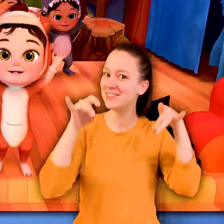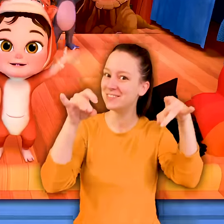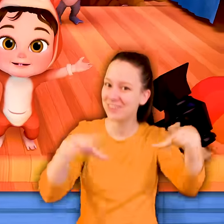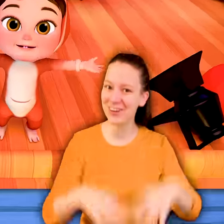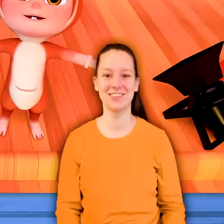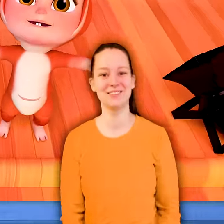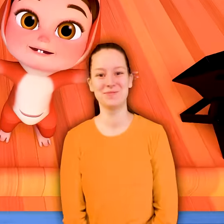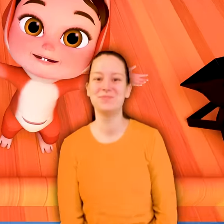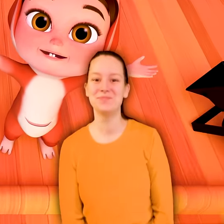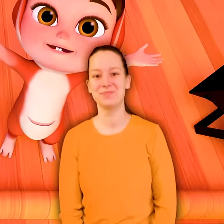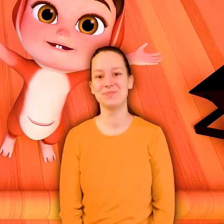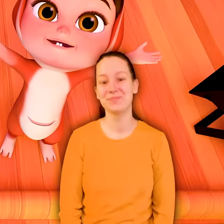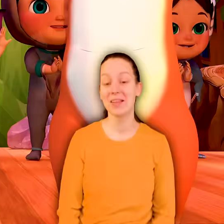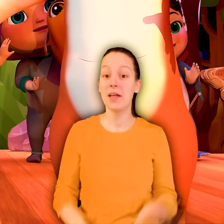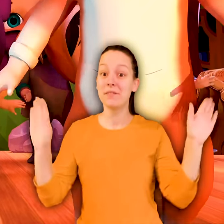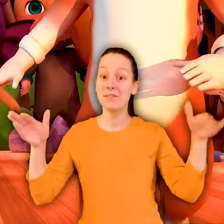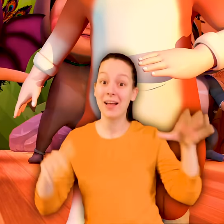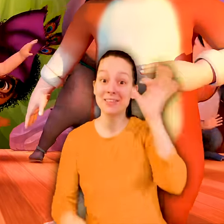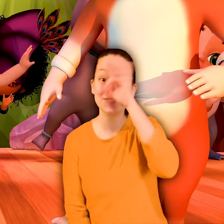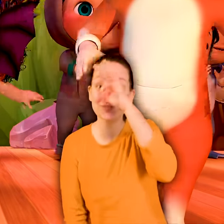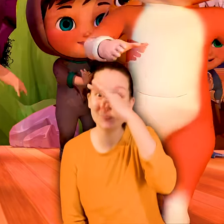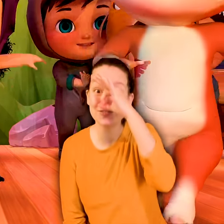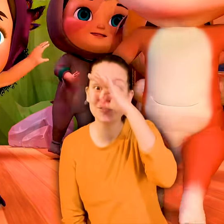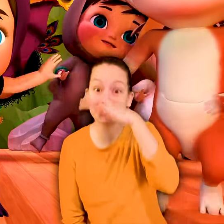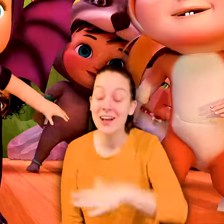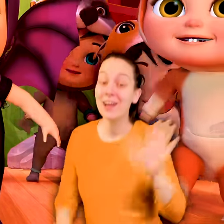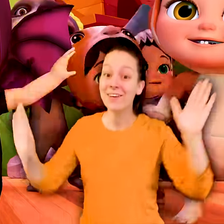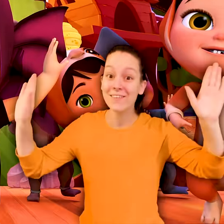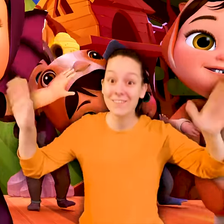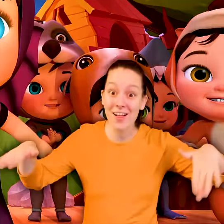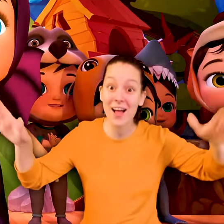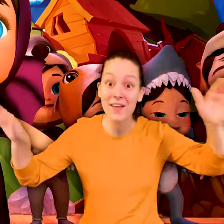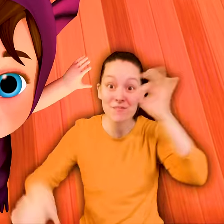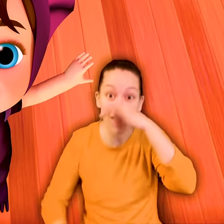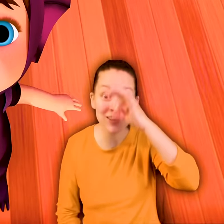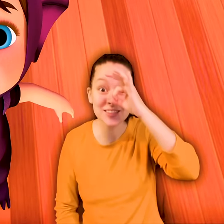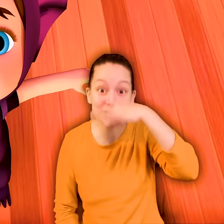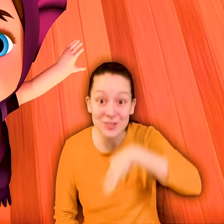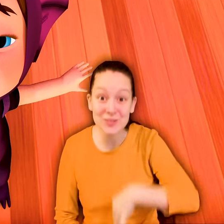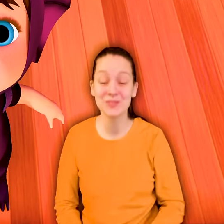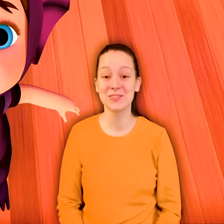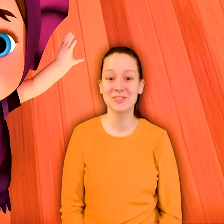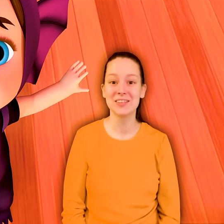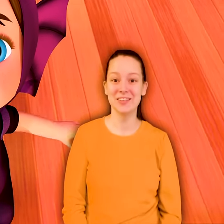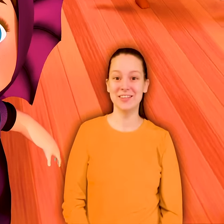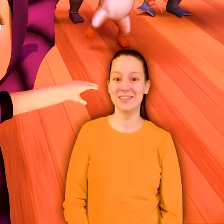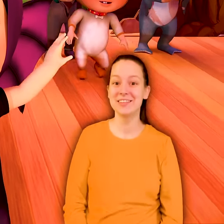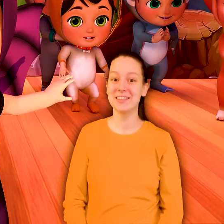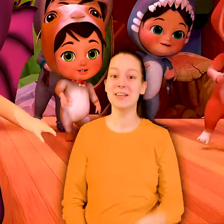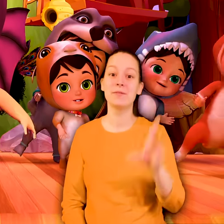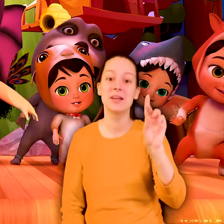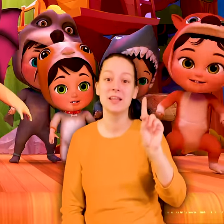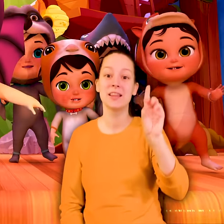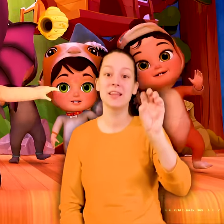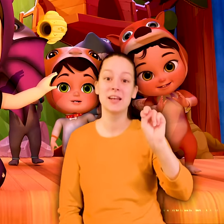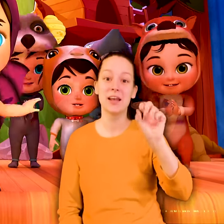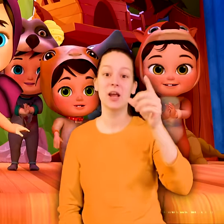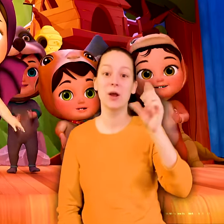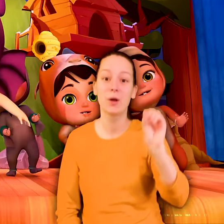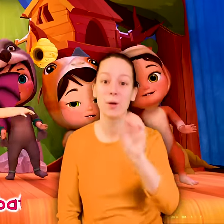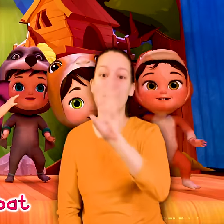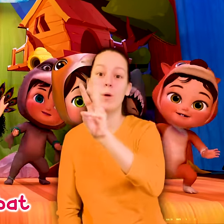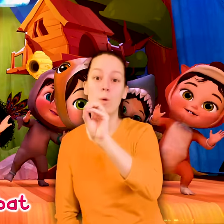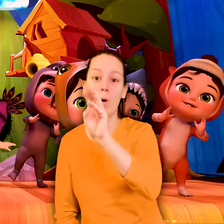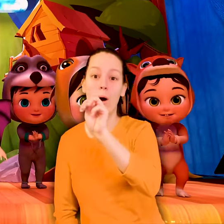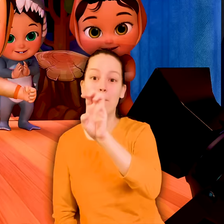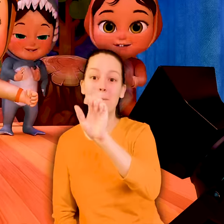live in australia with flying foxes too with flying foxes too with the dingo and